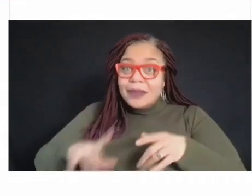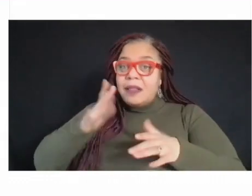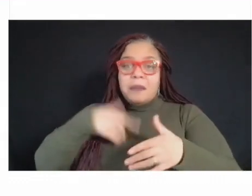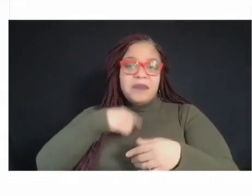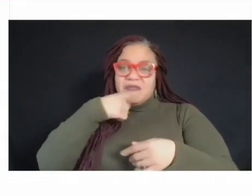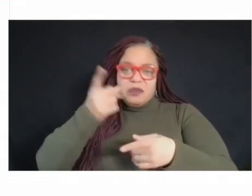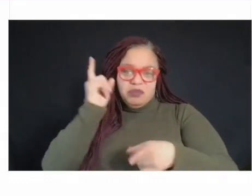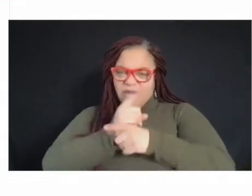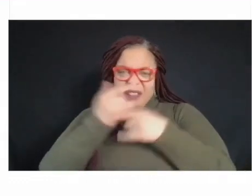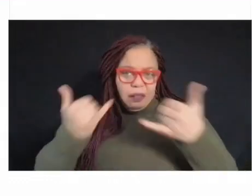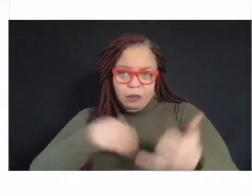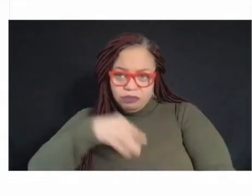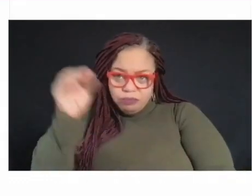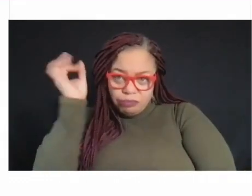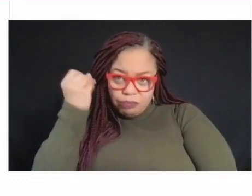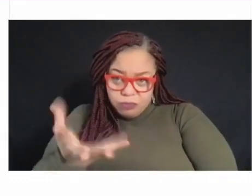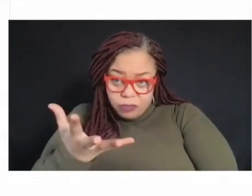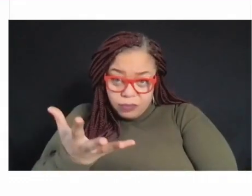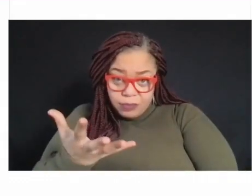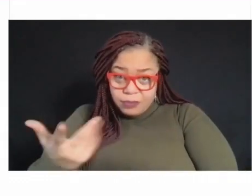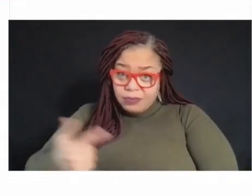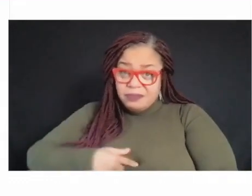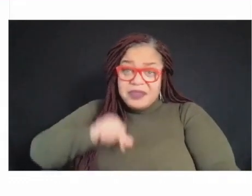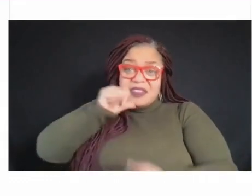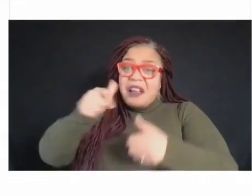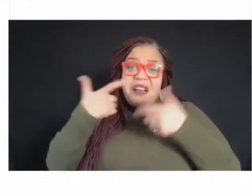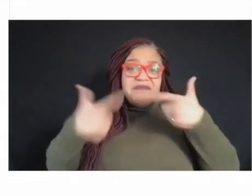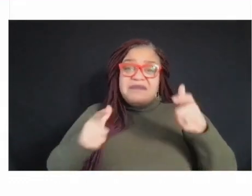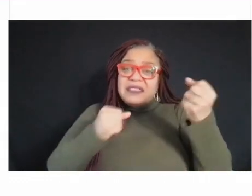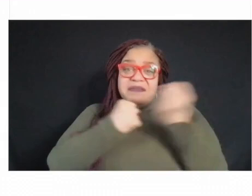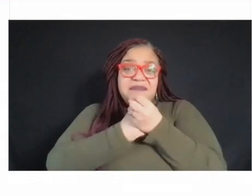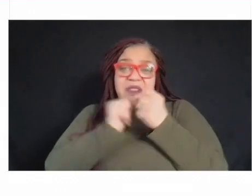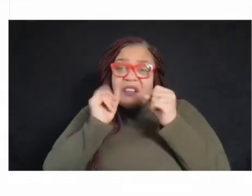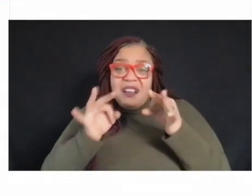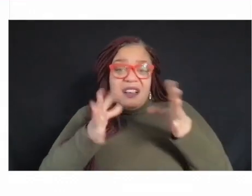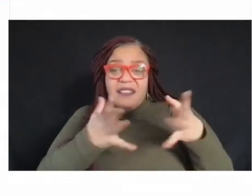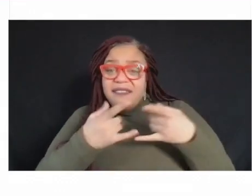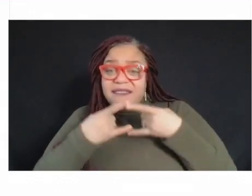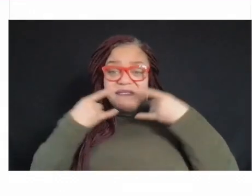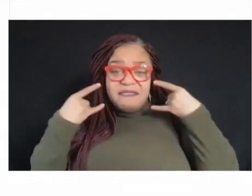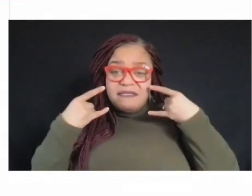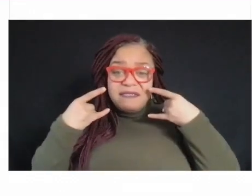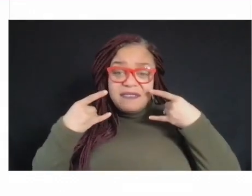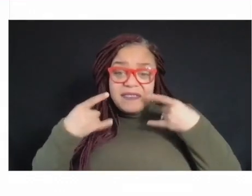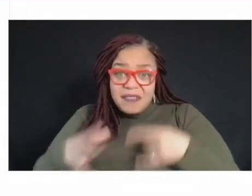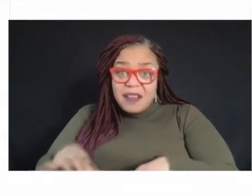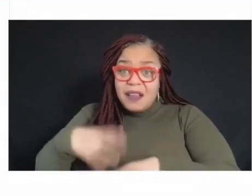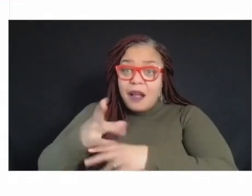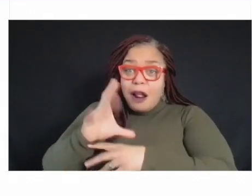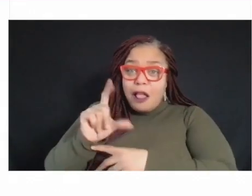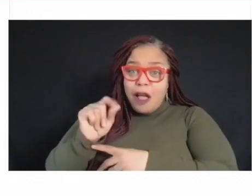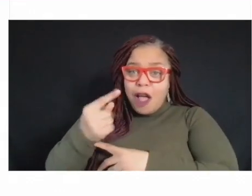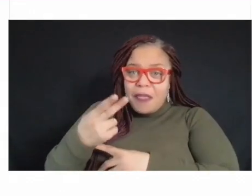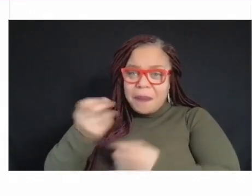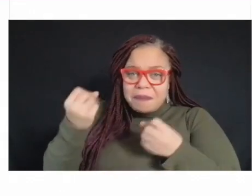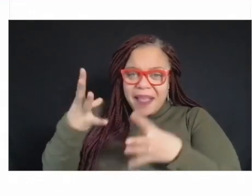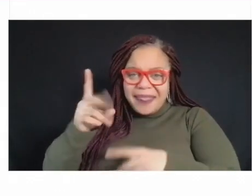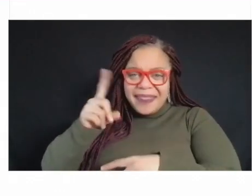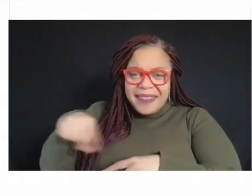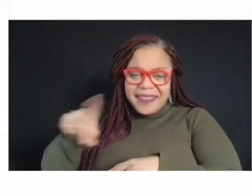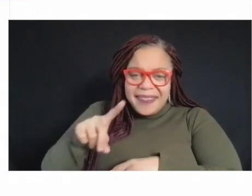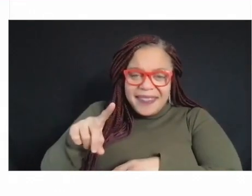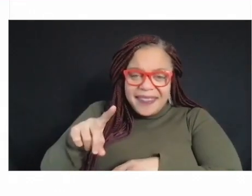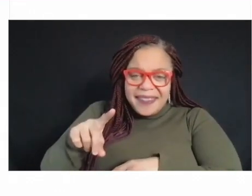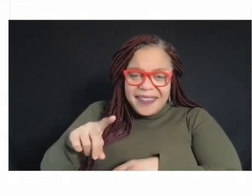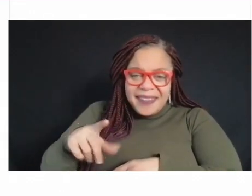vast majority of people who are masking are using cloth coverings or surgical masks. And the data now are compelling.